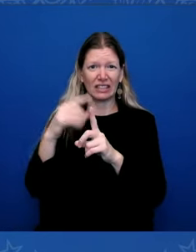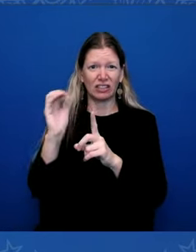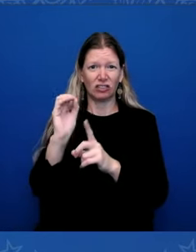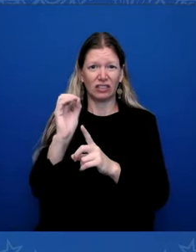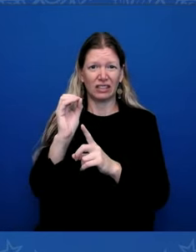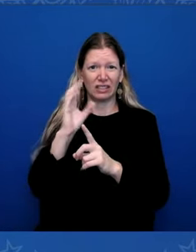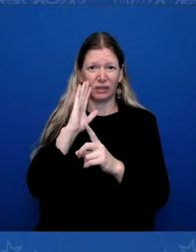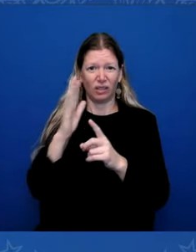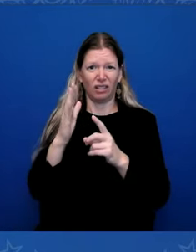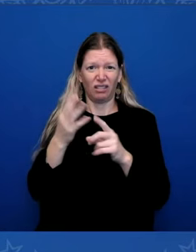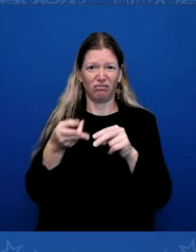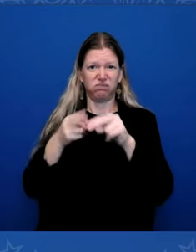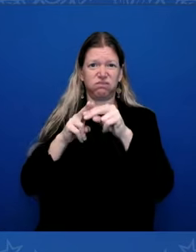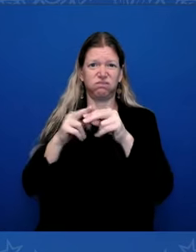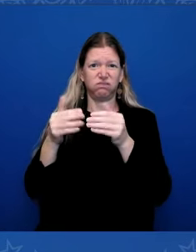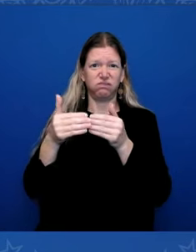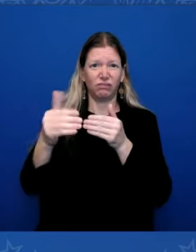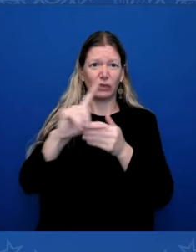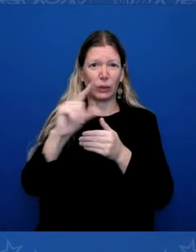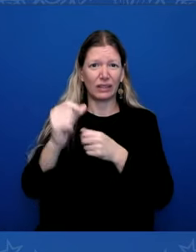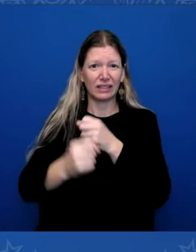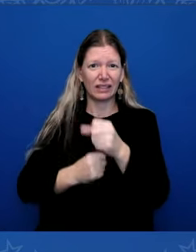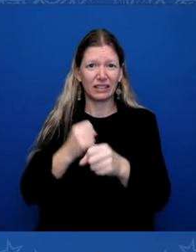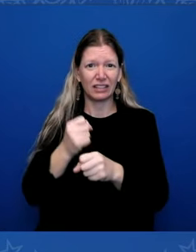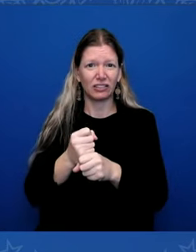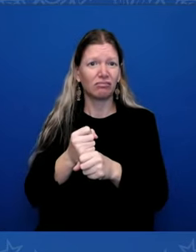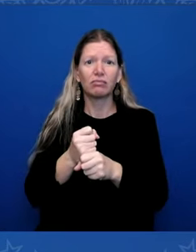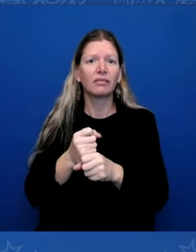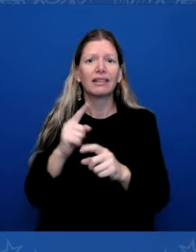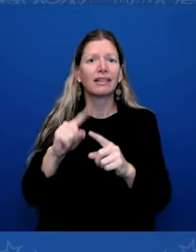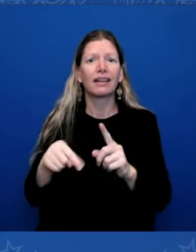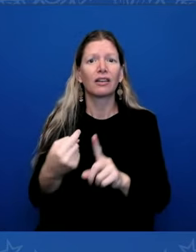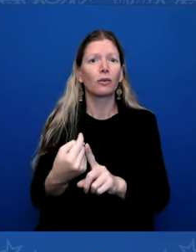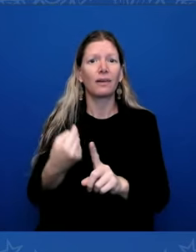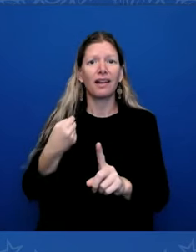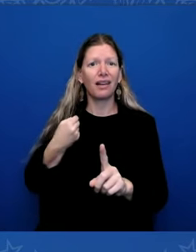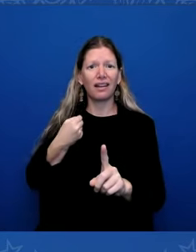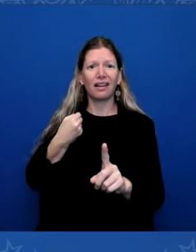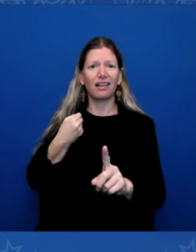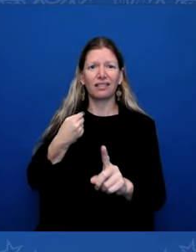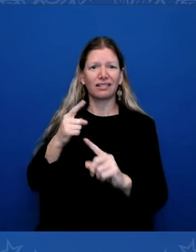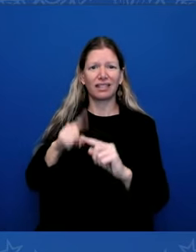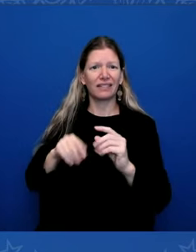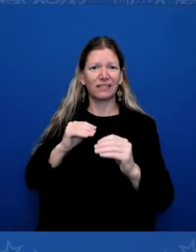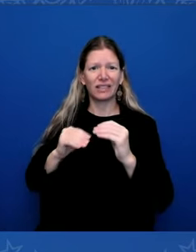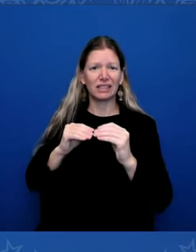so there's a lot we can do in the meantime. For example,